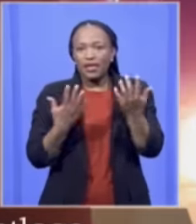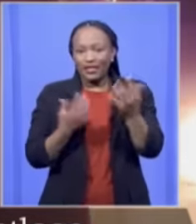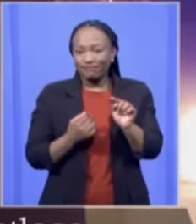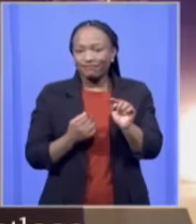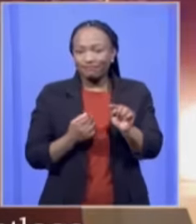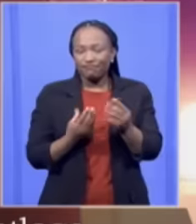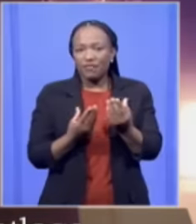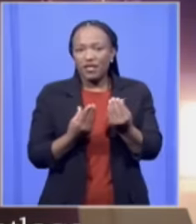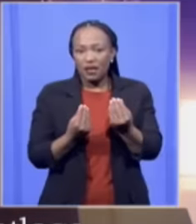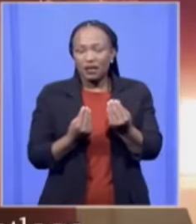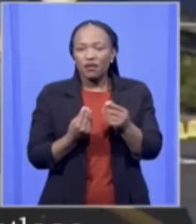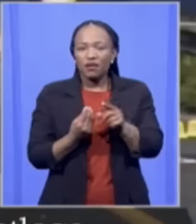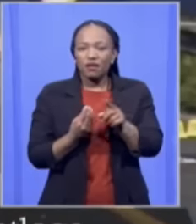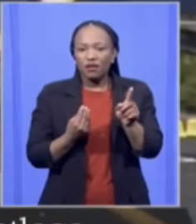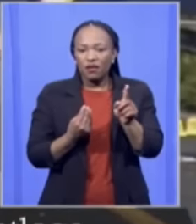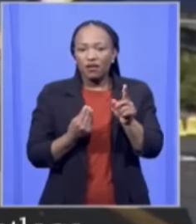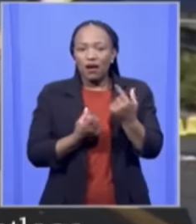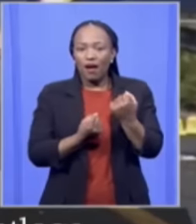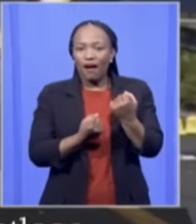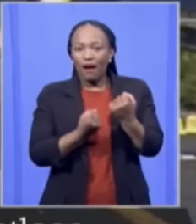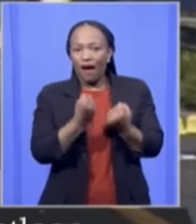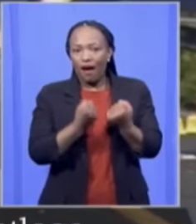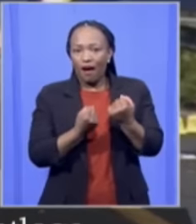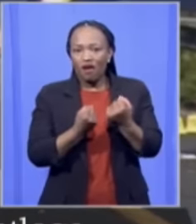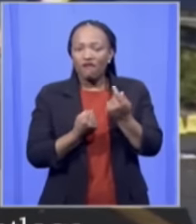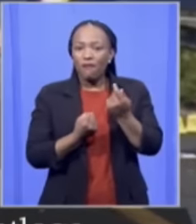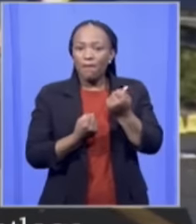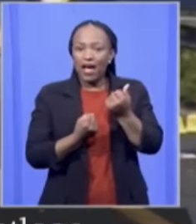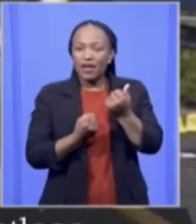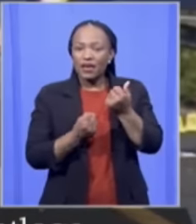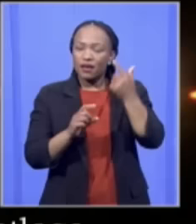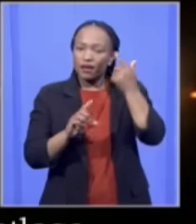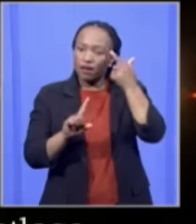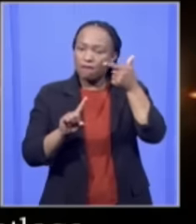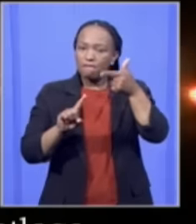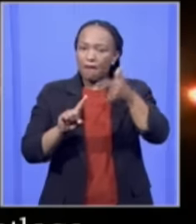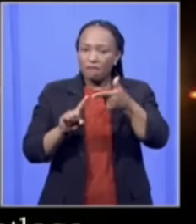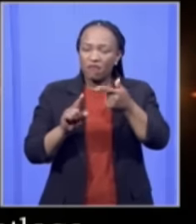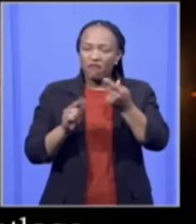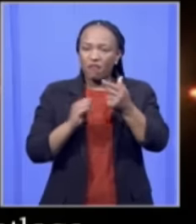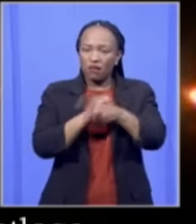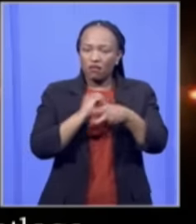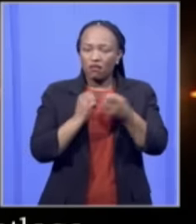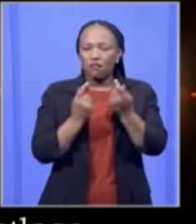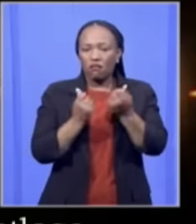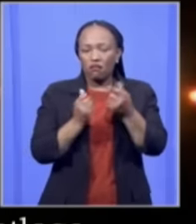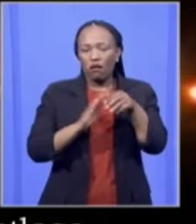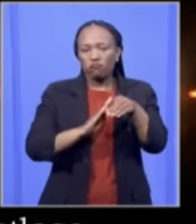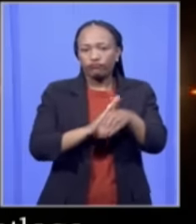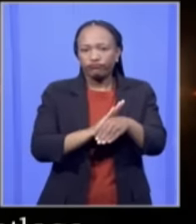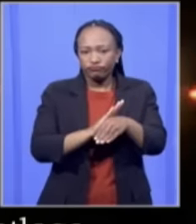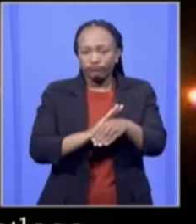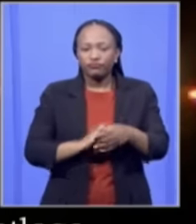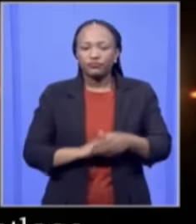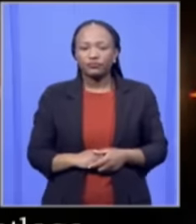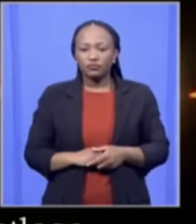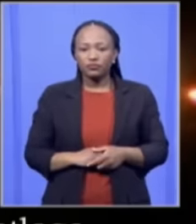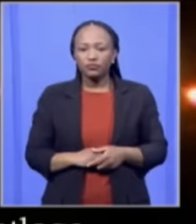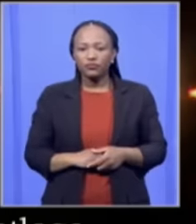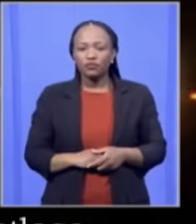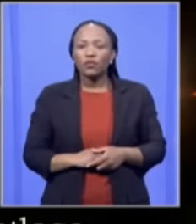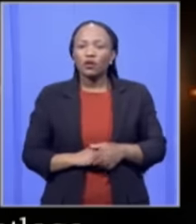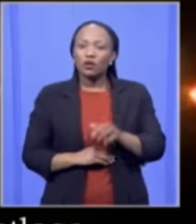fa go khuthusiwa ga dijanaga tseo di tsamaisang madi go ile kwa tlase ka diperesente di le 47. Ka fa go jelengwe